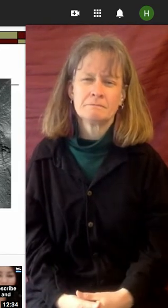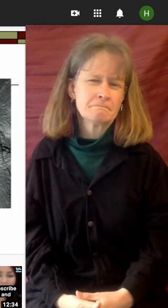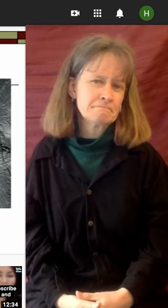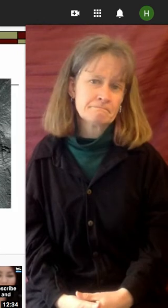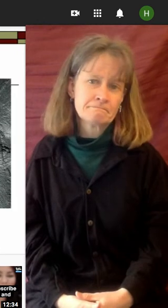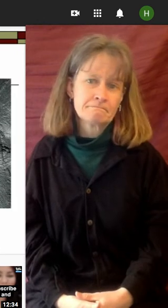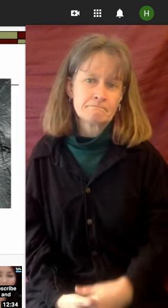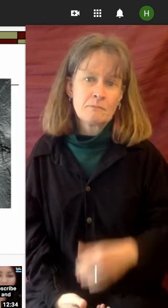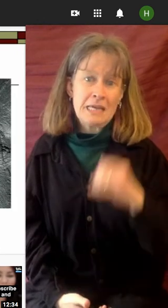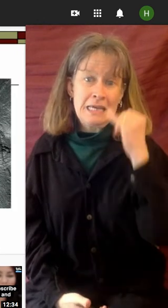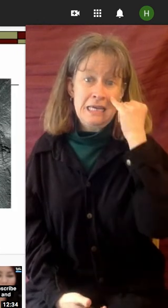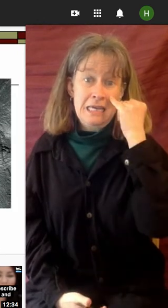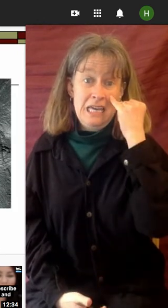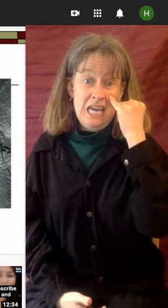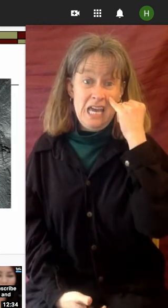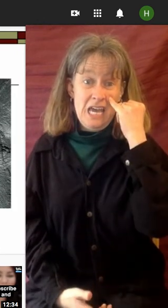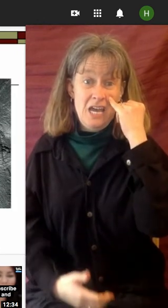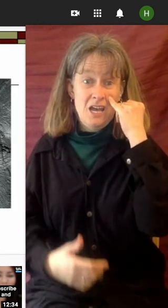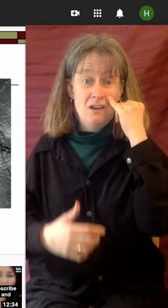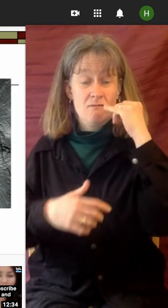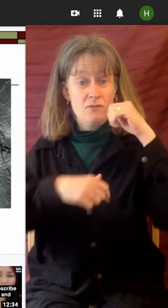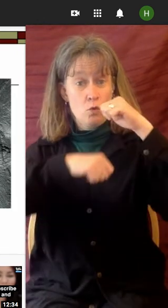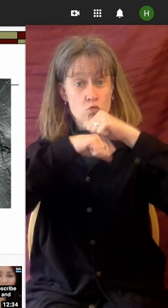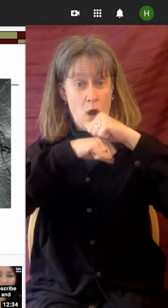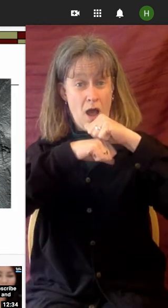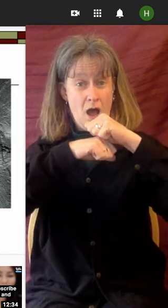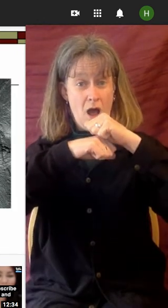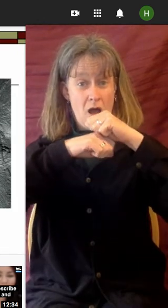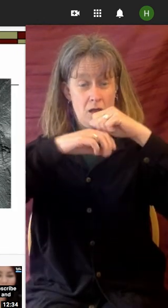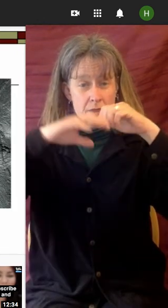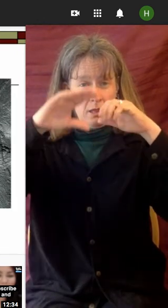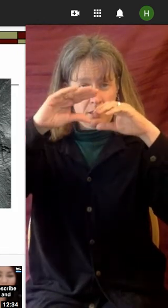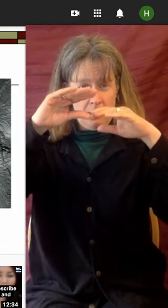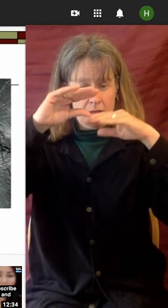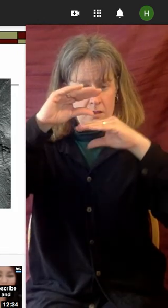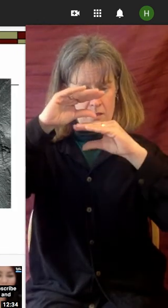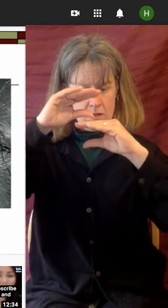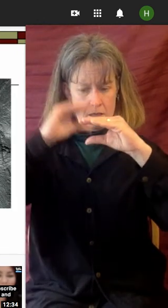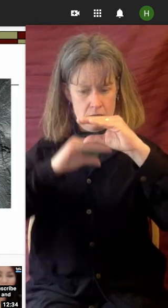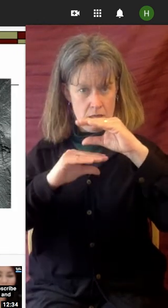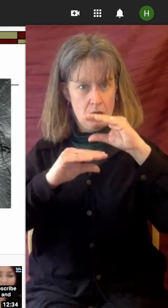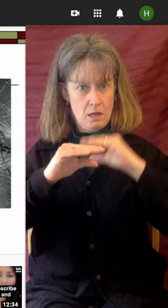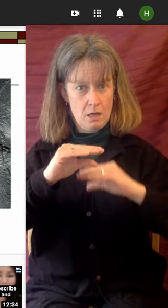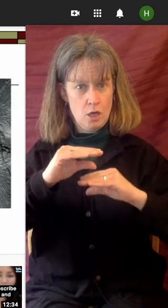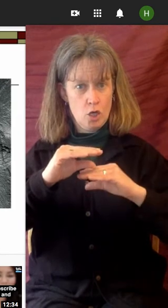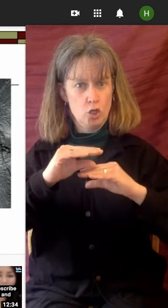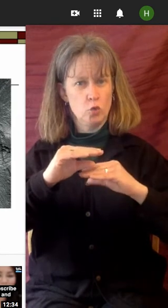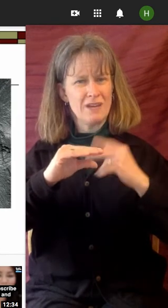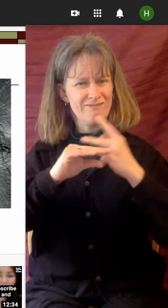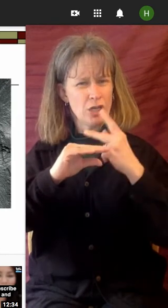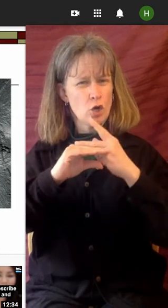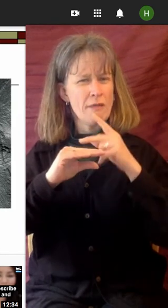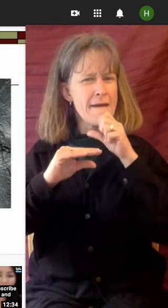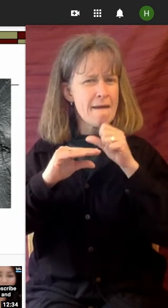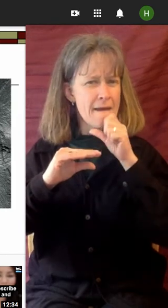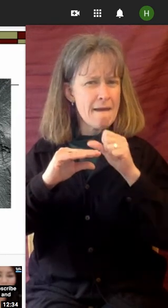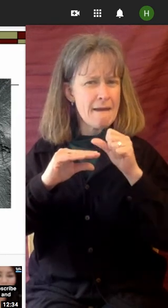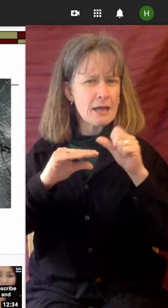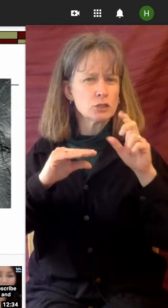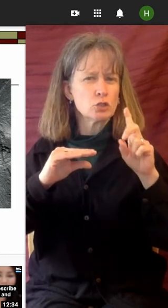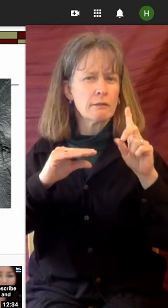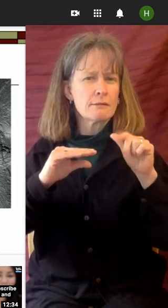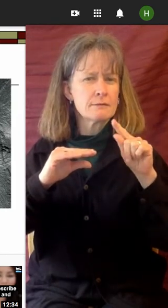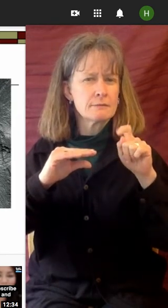somehow the rock layers have shifted, you can actually date, you can age the rock to see how old